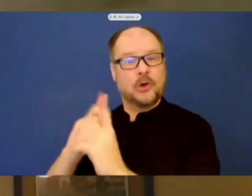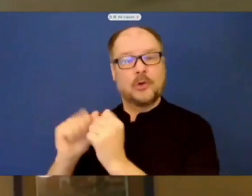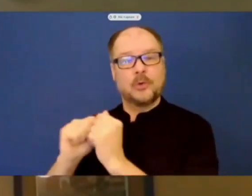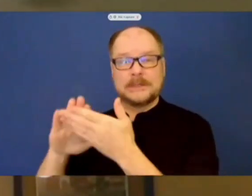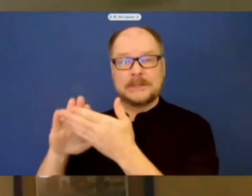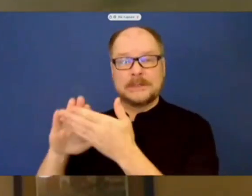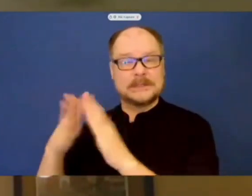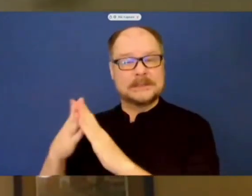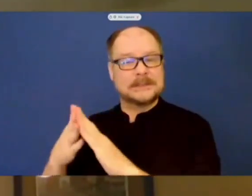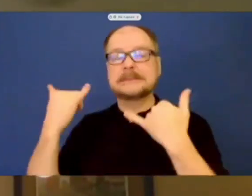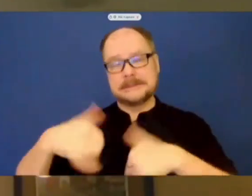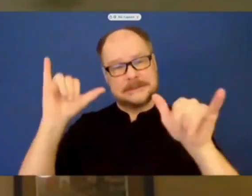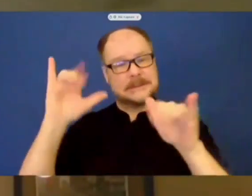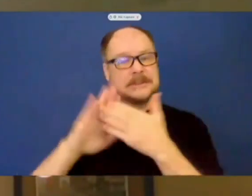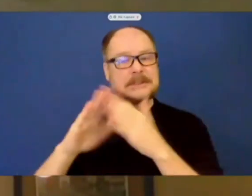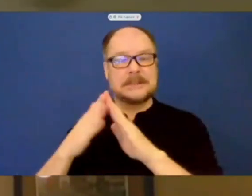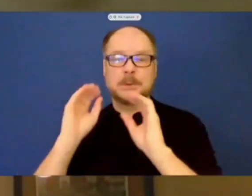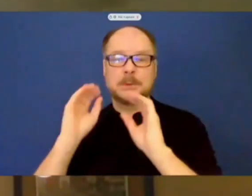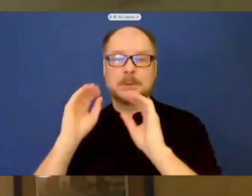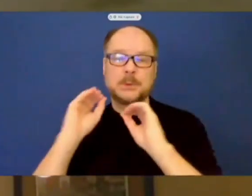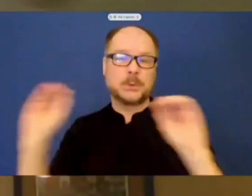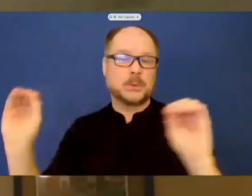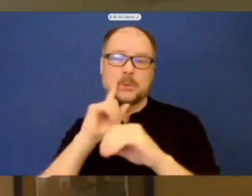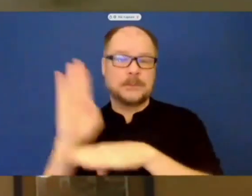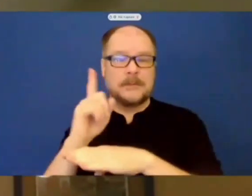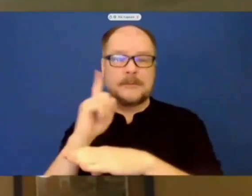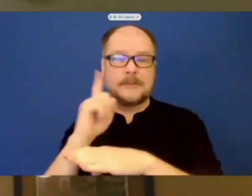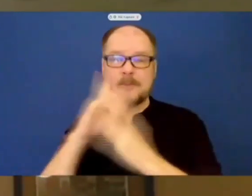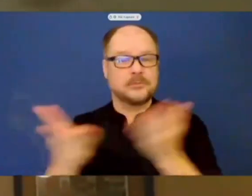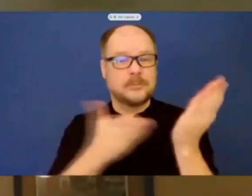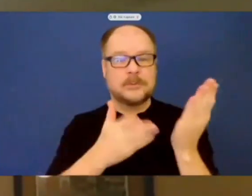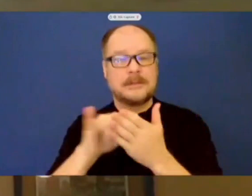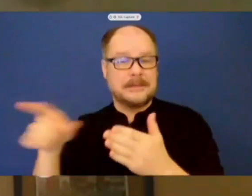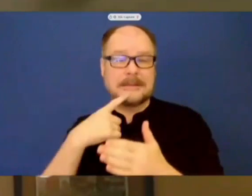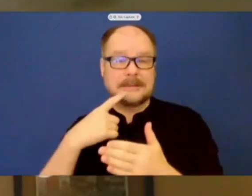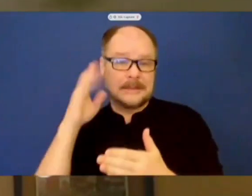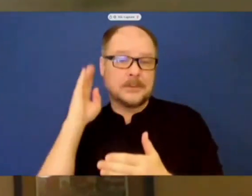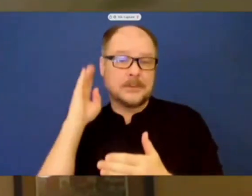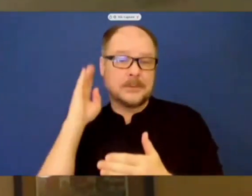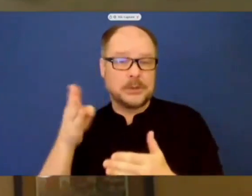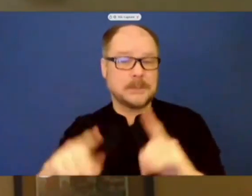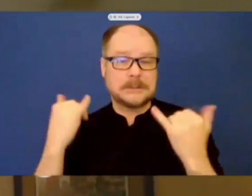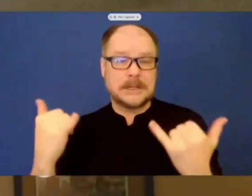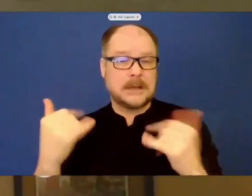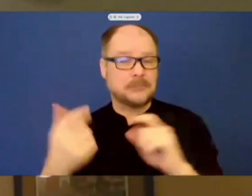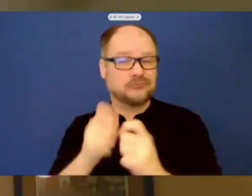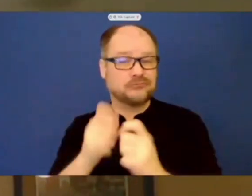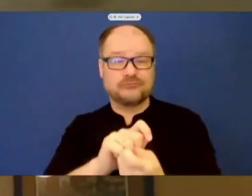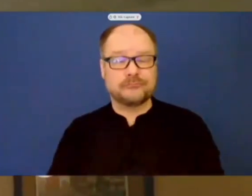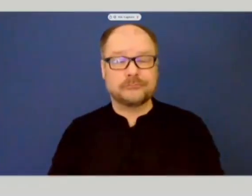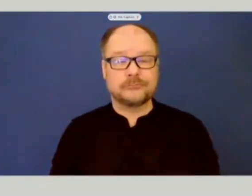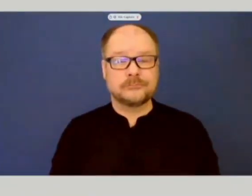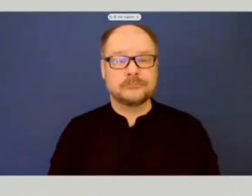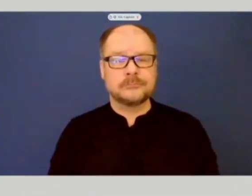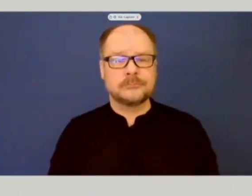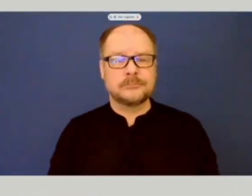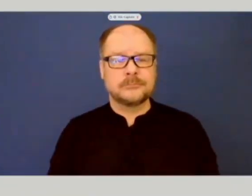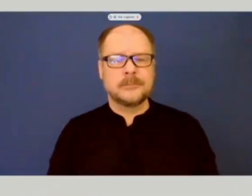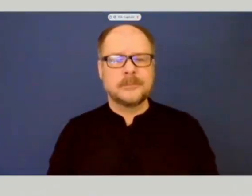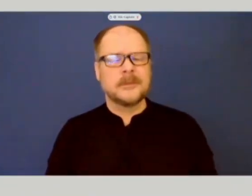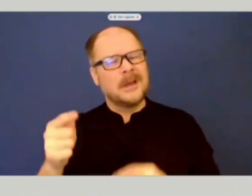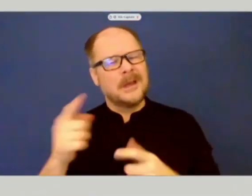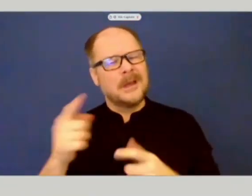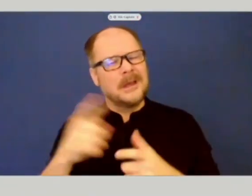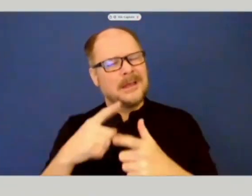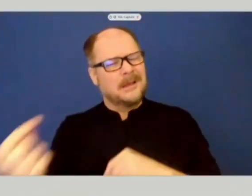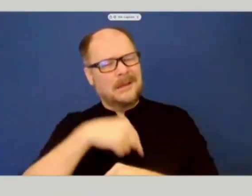that they are going to provide the transportation that they said they would. This just goes back to Hunter's question, though. I mean, why wasn't the